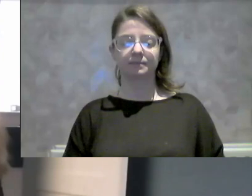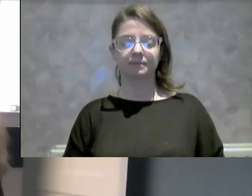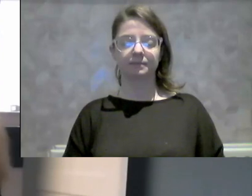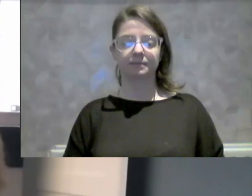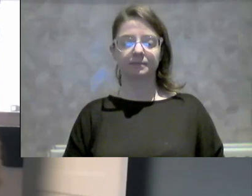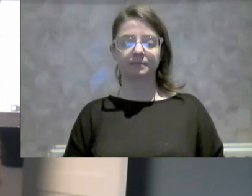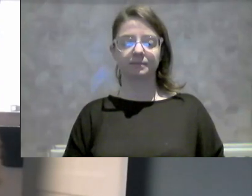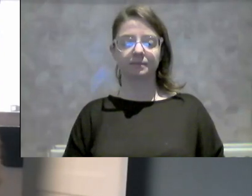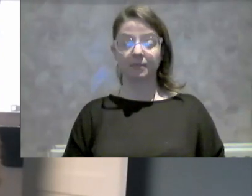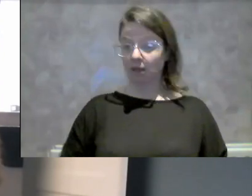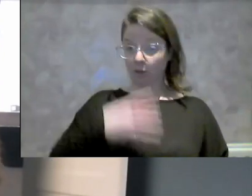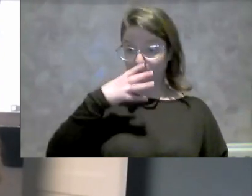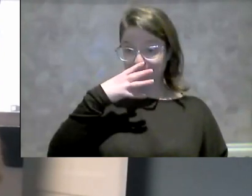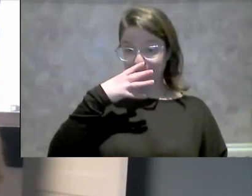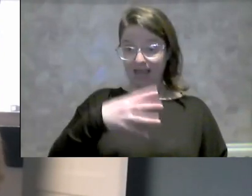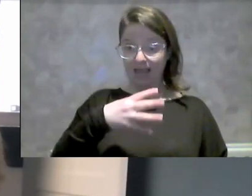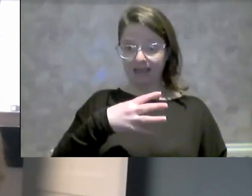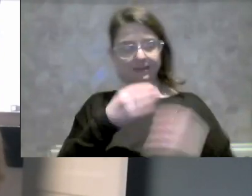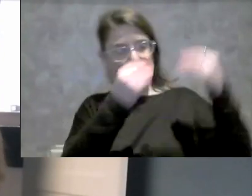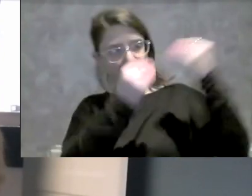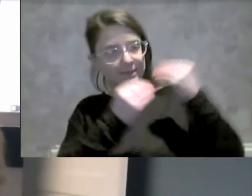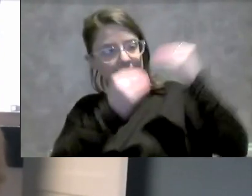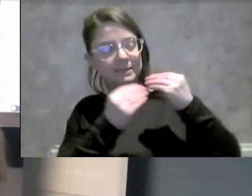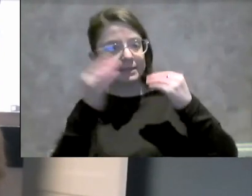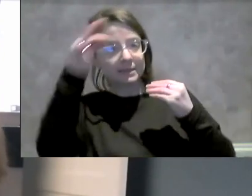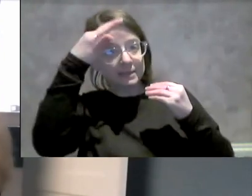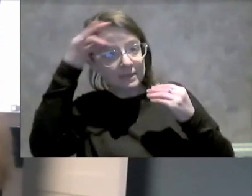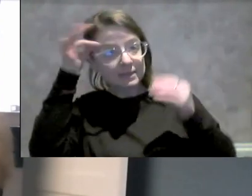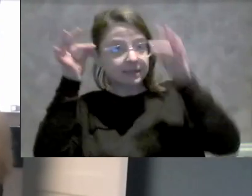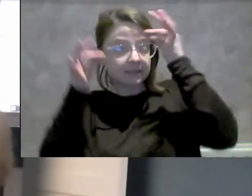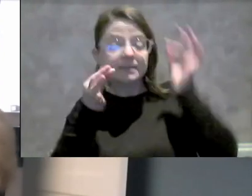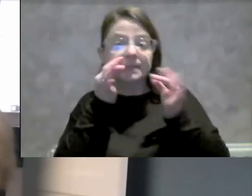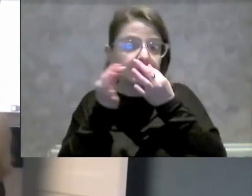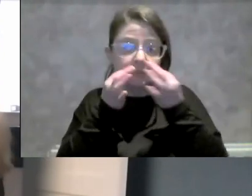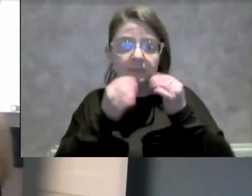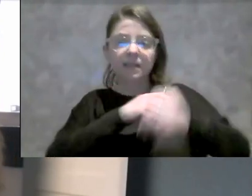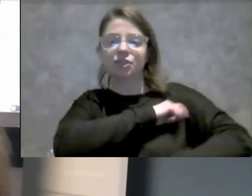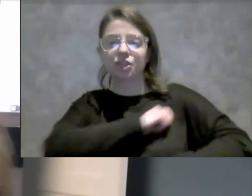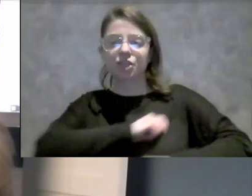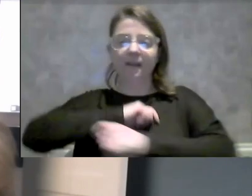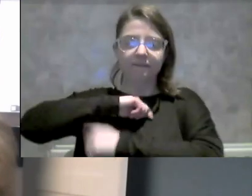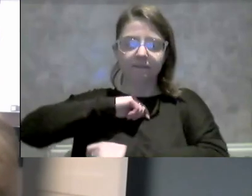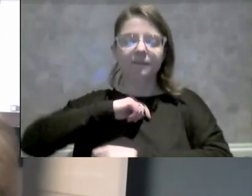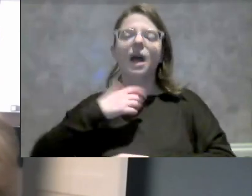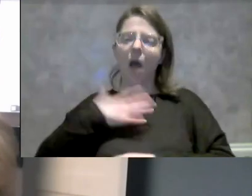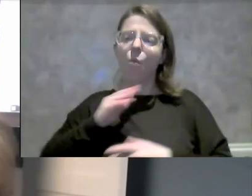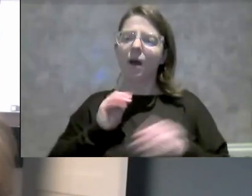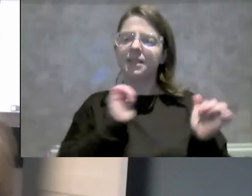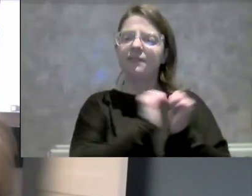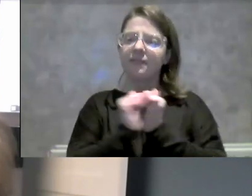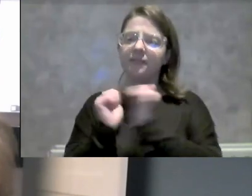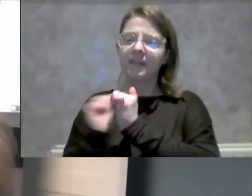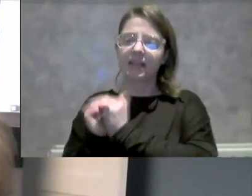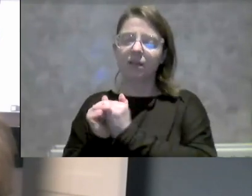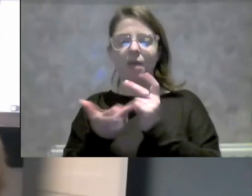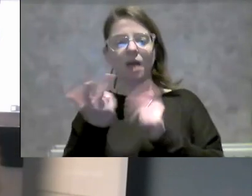I was 9 when I was taught how to thread my eyebrows, my moustache, and how to shave my arms. I wanted to fit in with the other